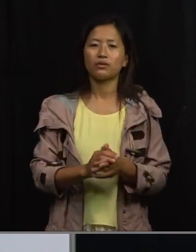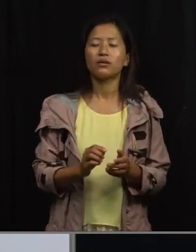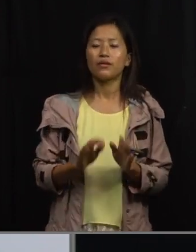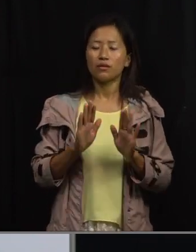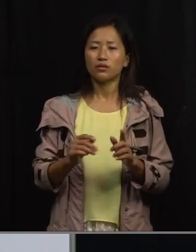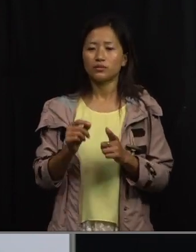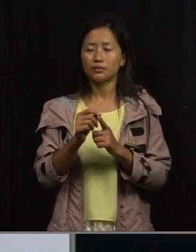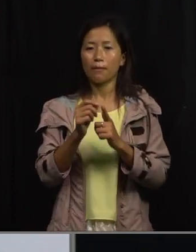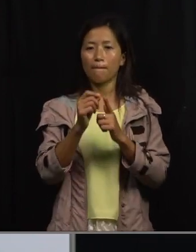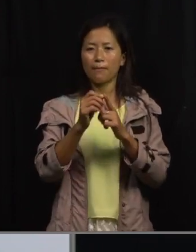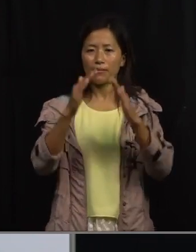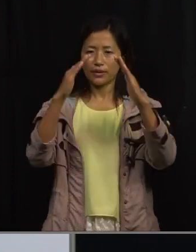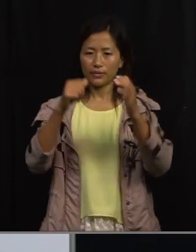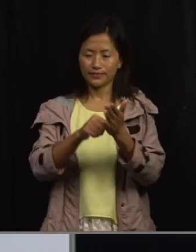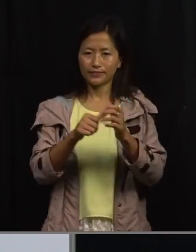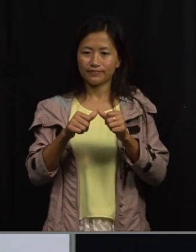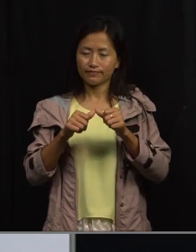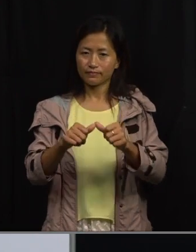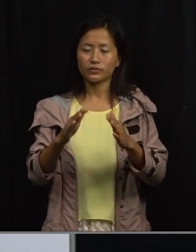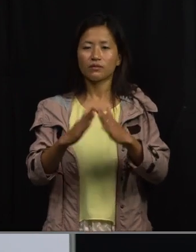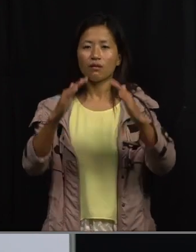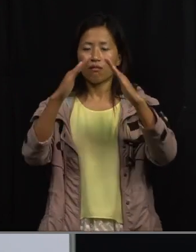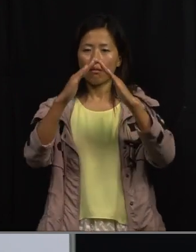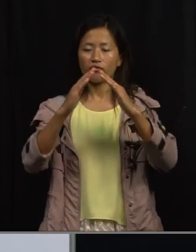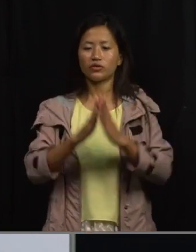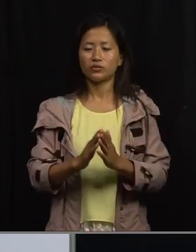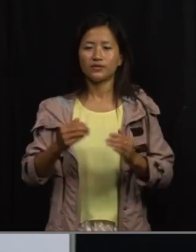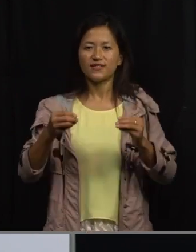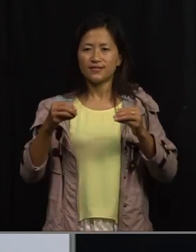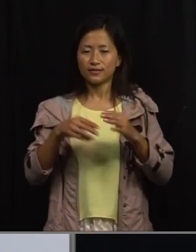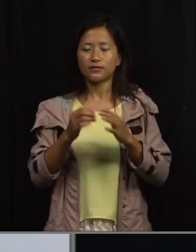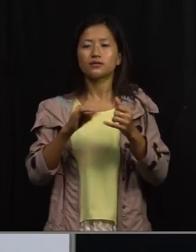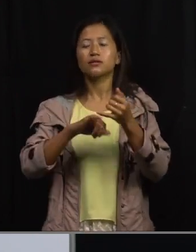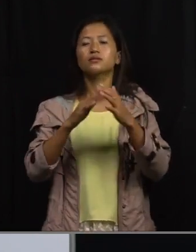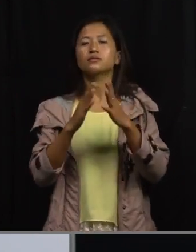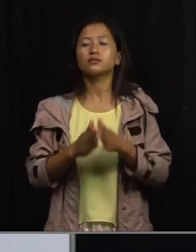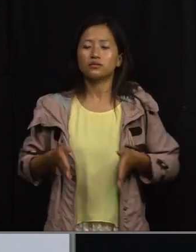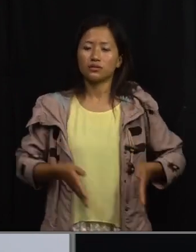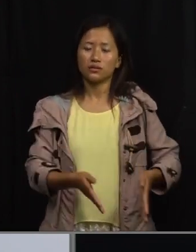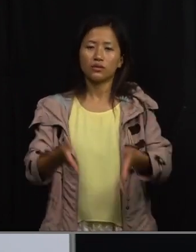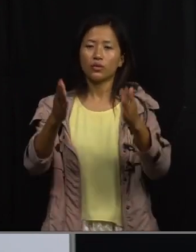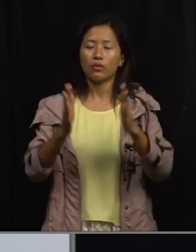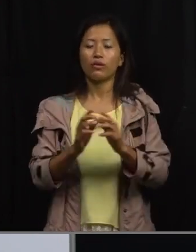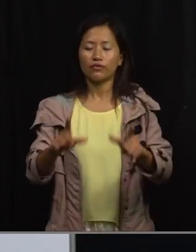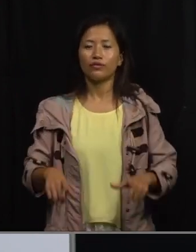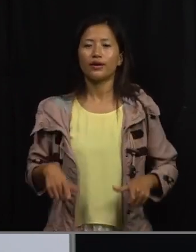permanent home for shelter, and their settled way of life